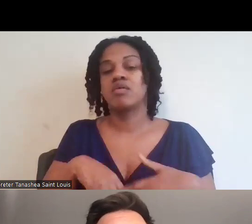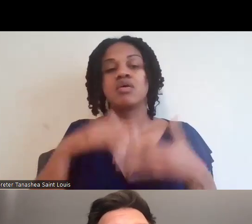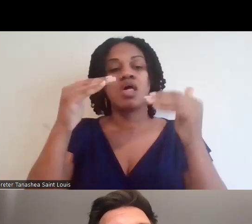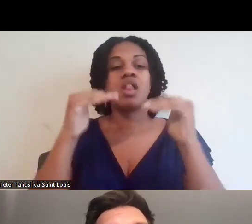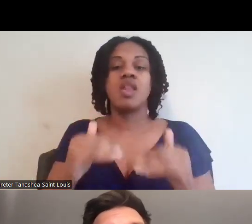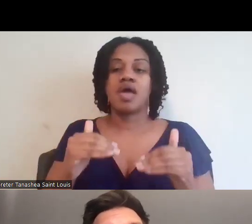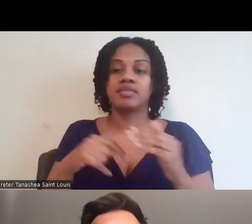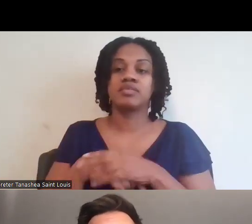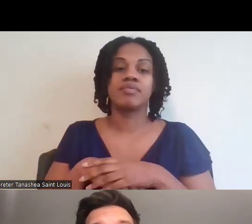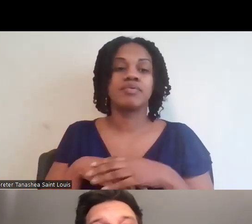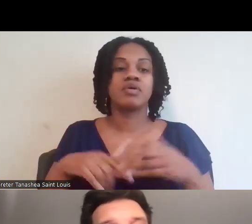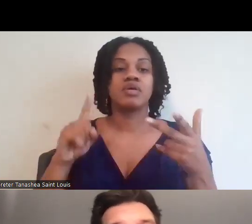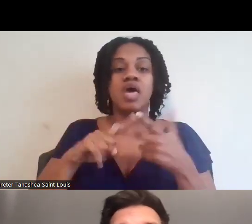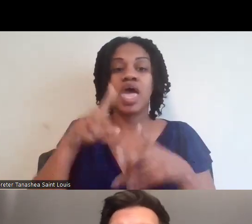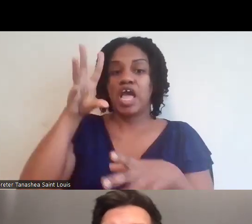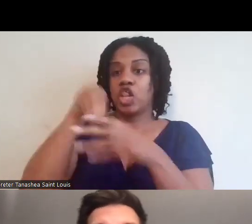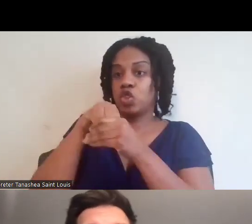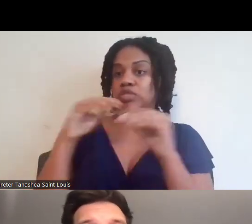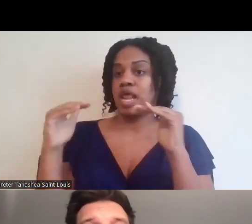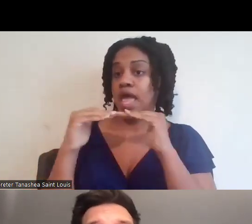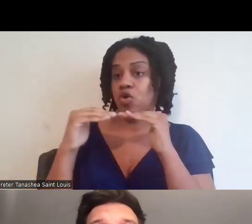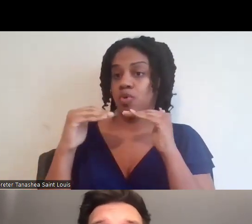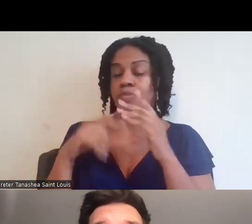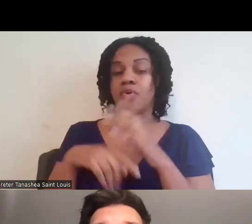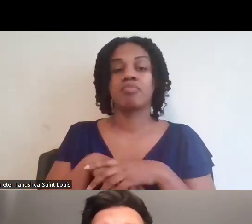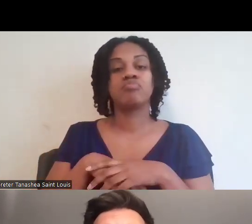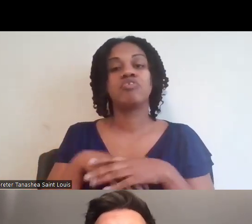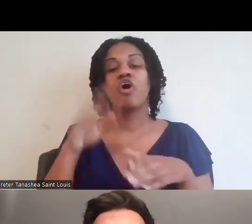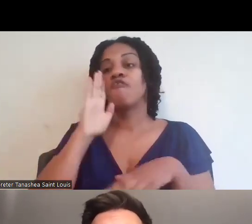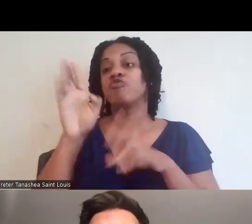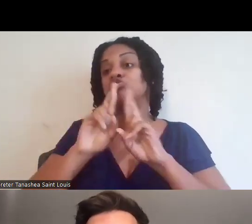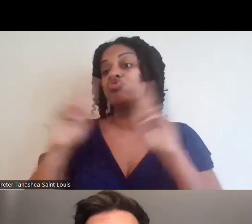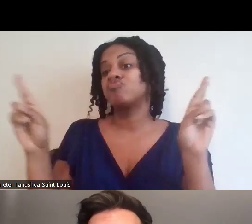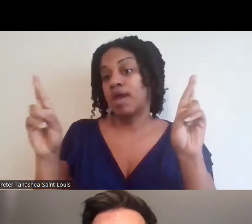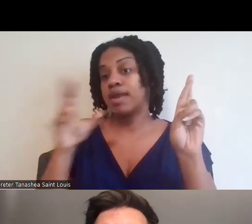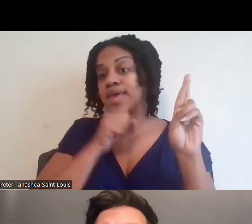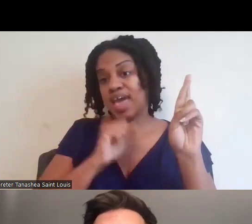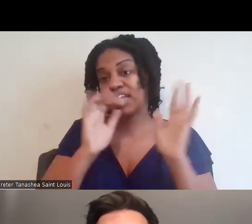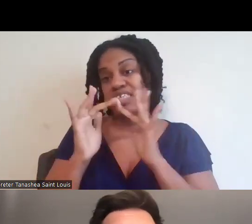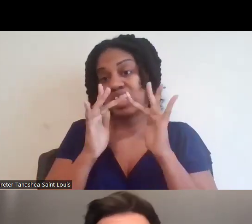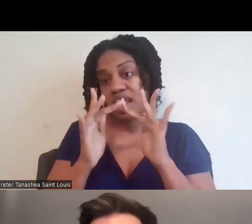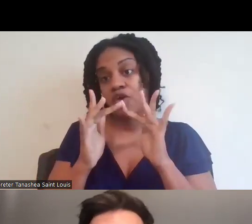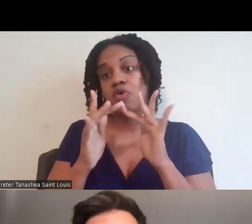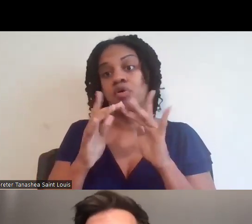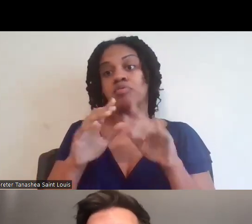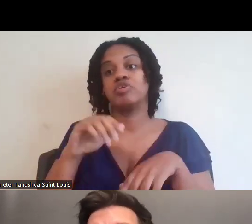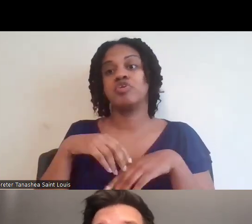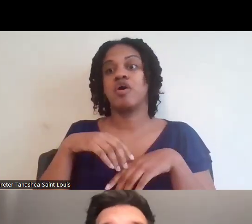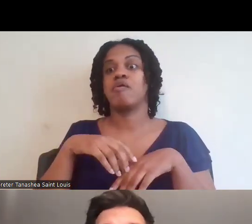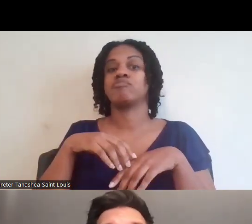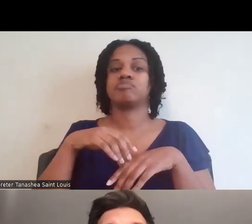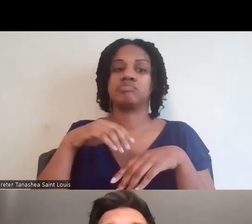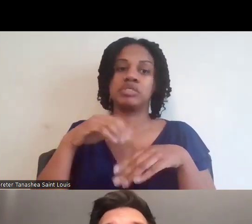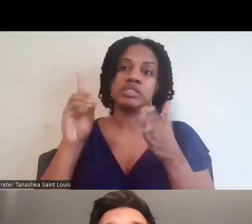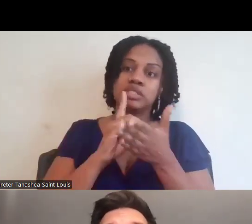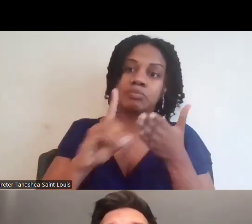is inclusive and equitable. And it's a future-ready aging network that addresses ageism, ableism, racism,